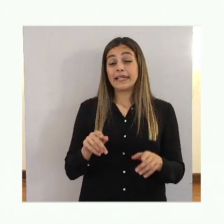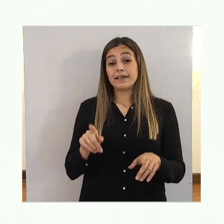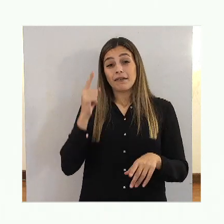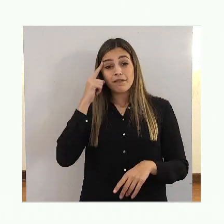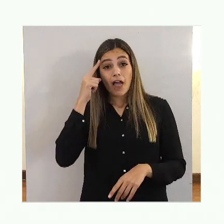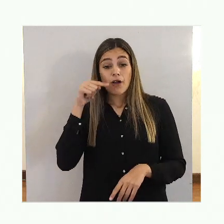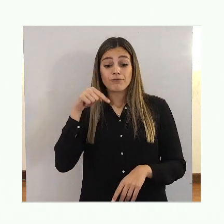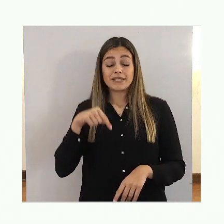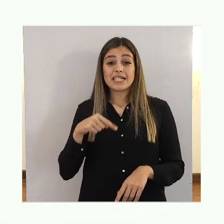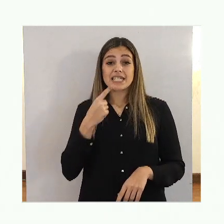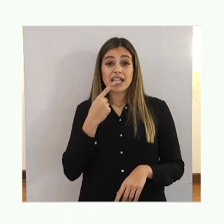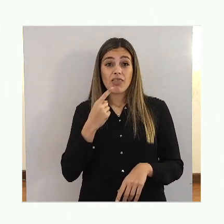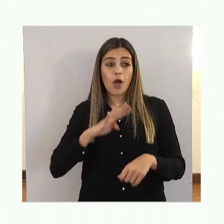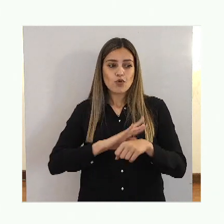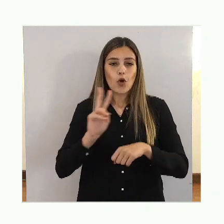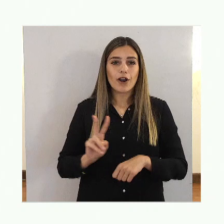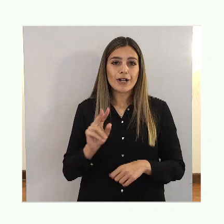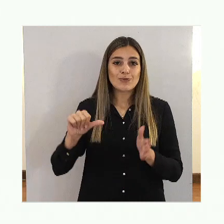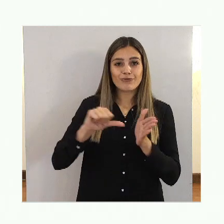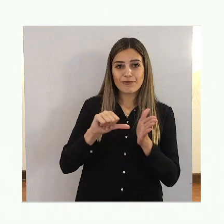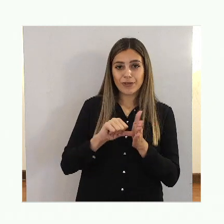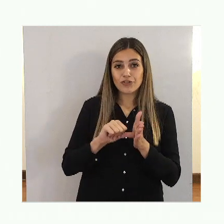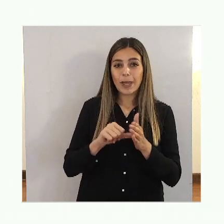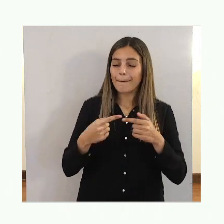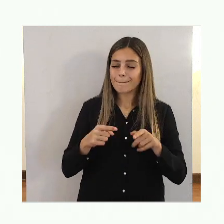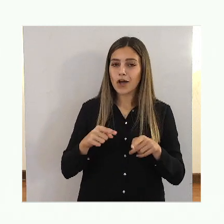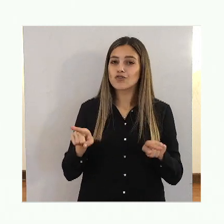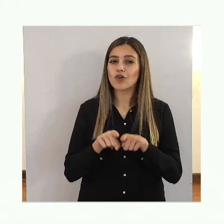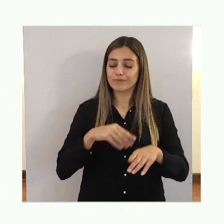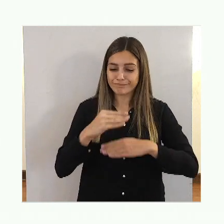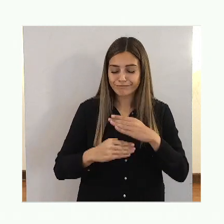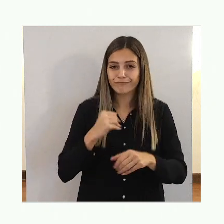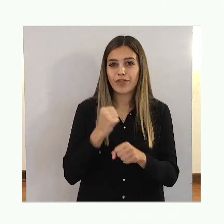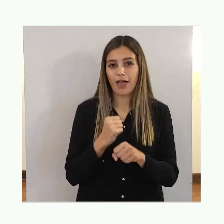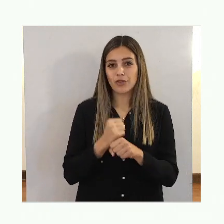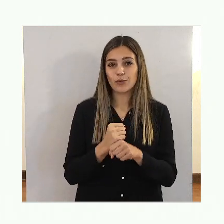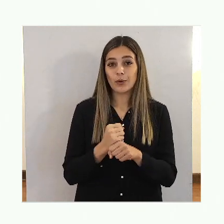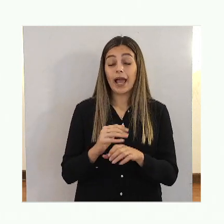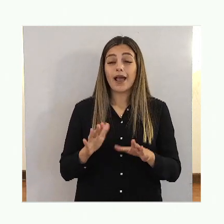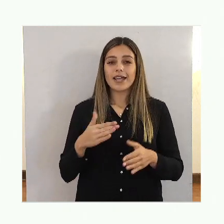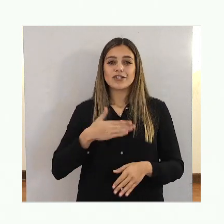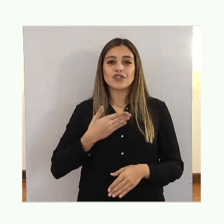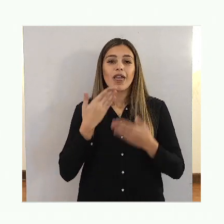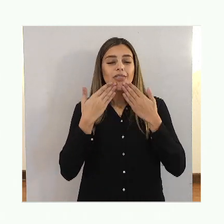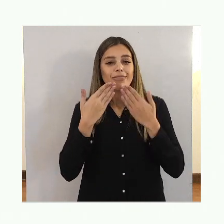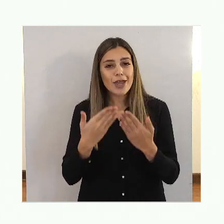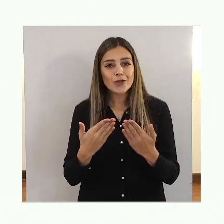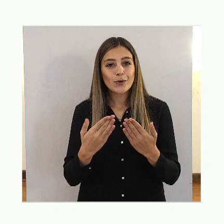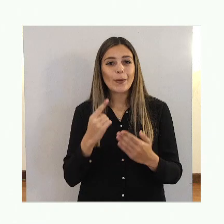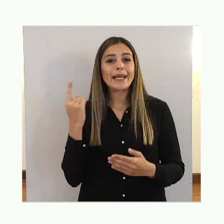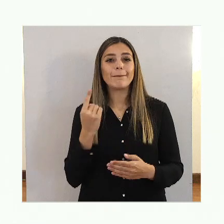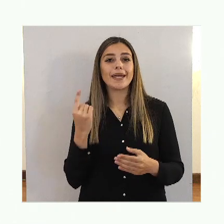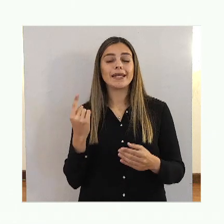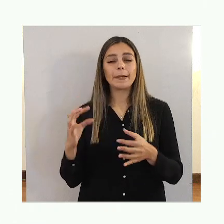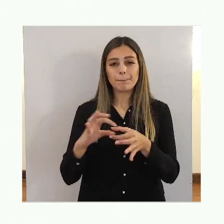quite a large curveball in the path. I would like to thank the Transform project partners who willingly took up